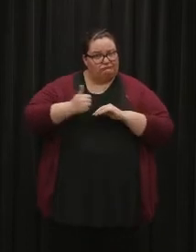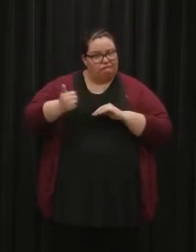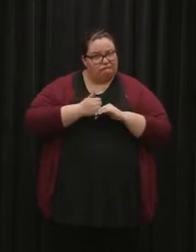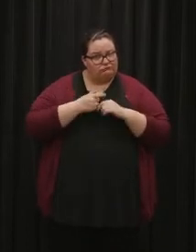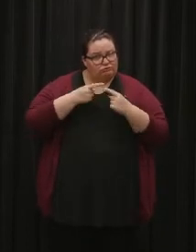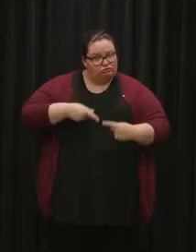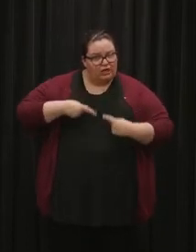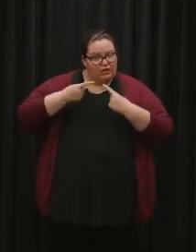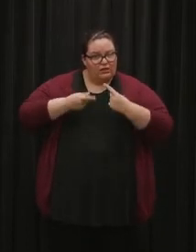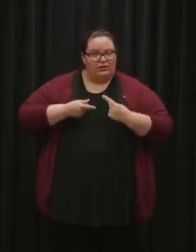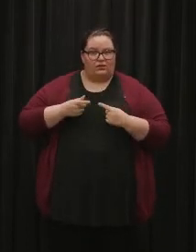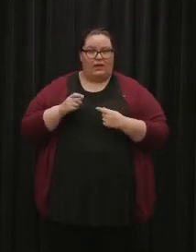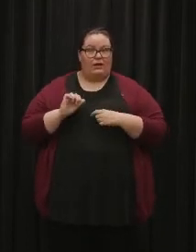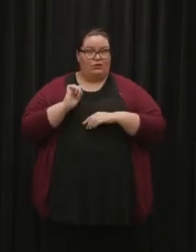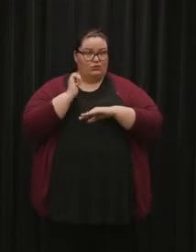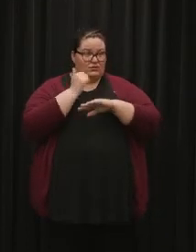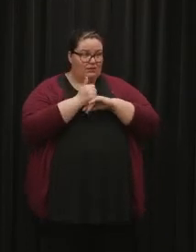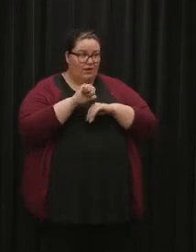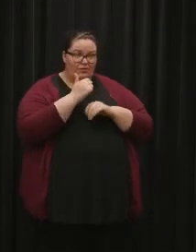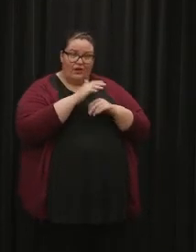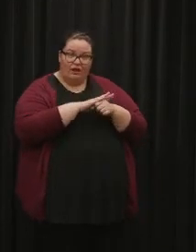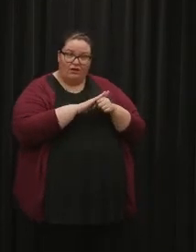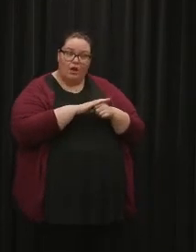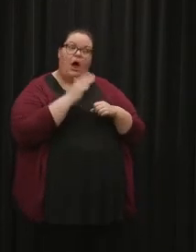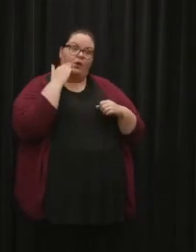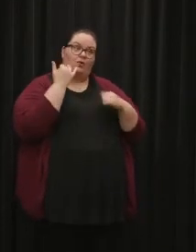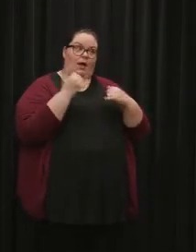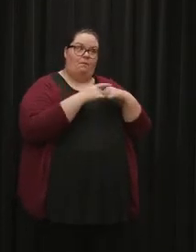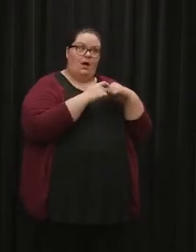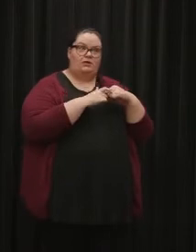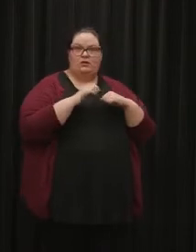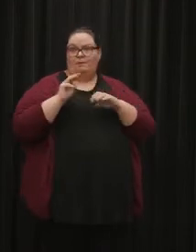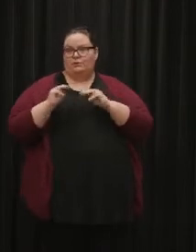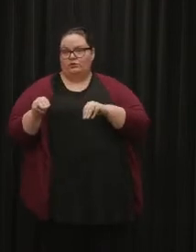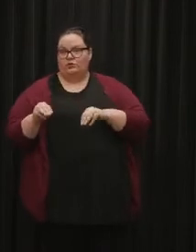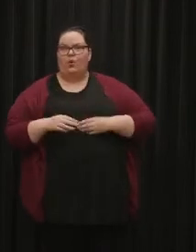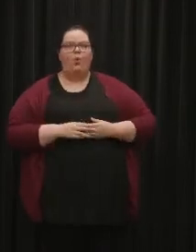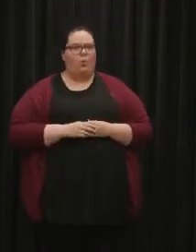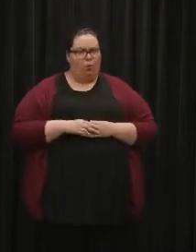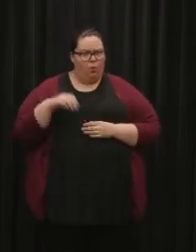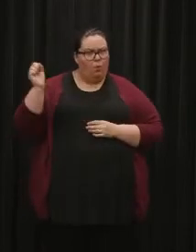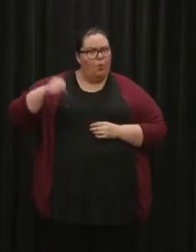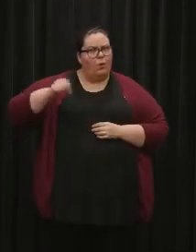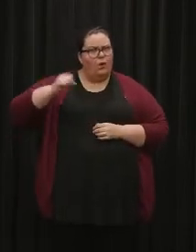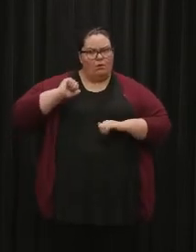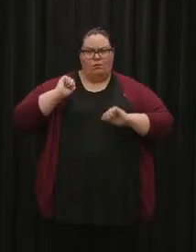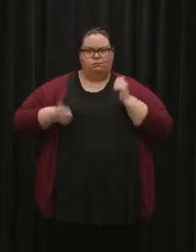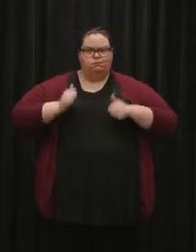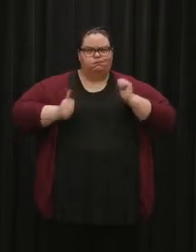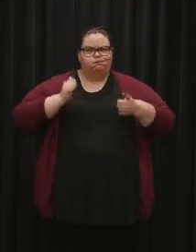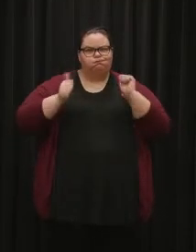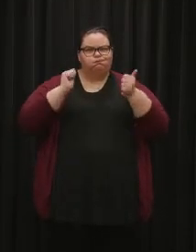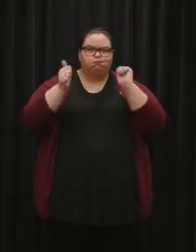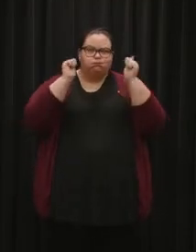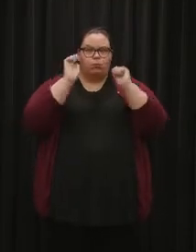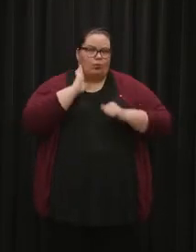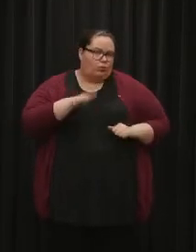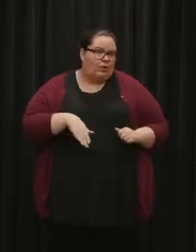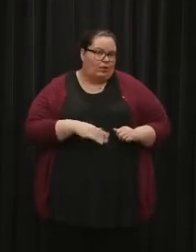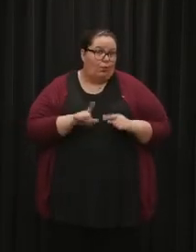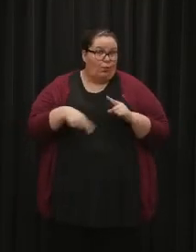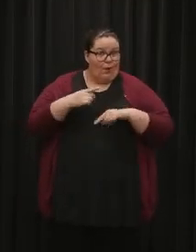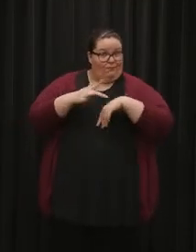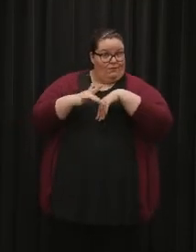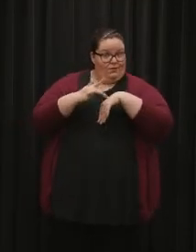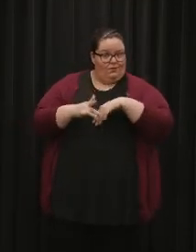this in other parts of the province apart from Moncton? Yes, there are plans to set up clinics all over the province as the vaccine becomes available.